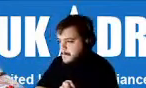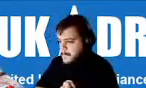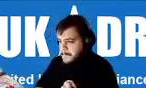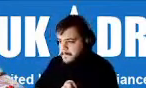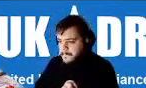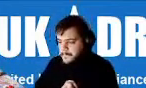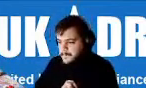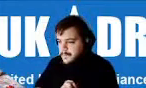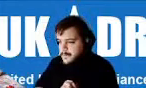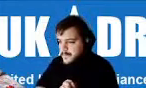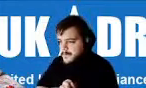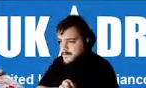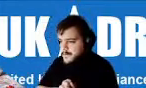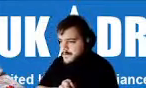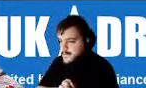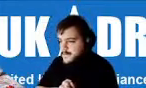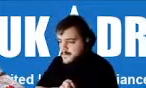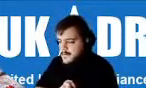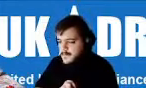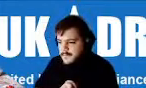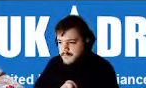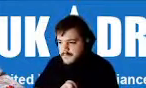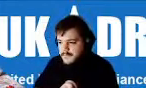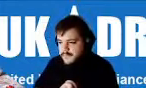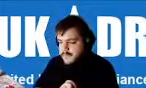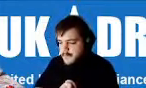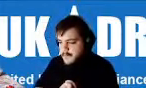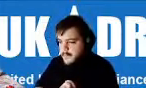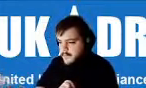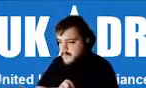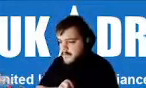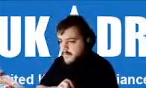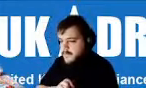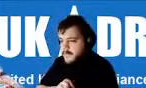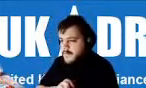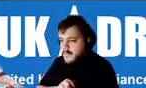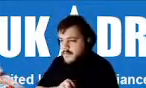us, us being the UK disaster research community.